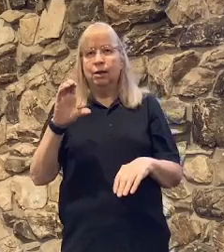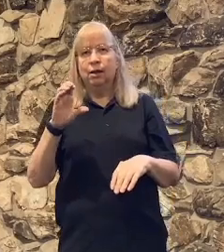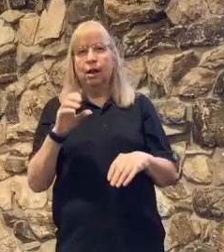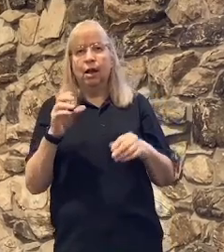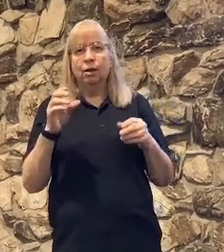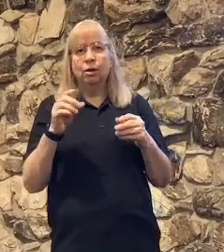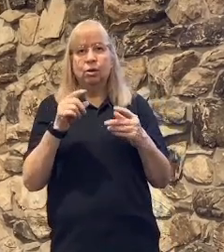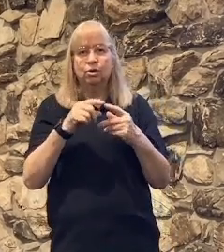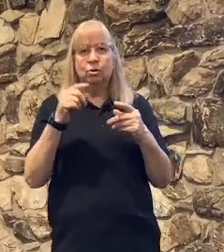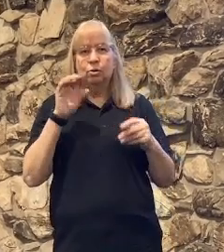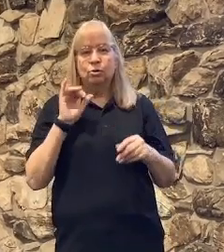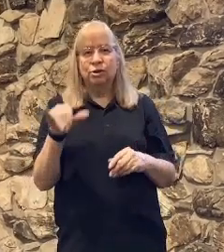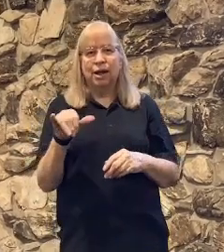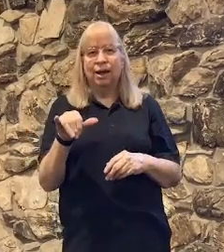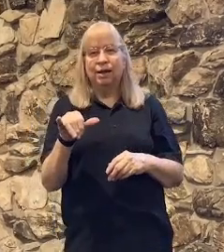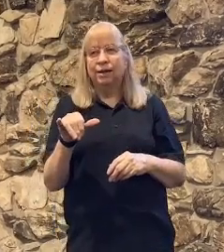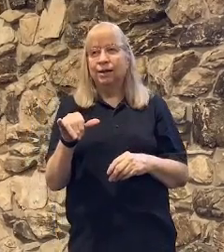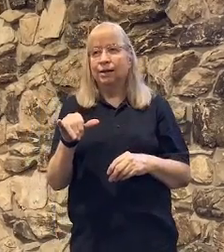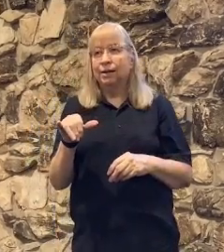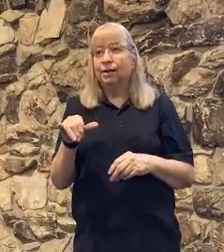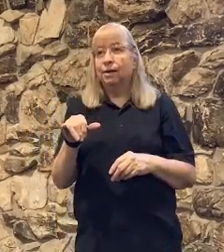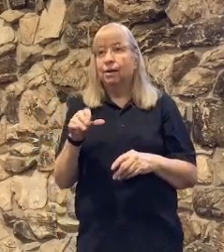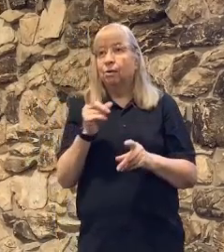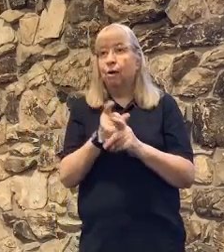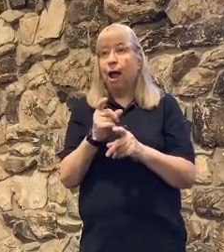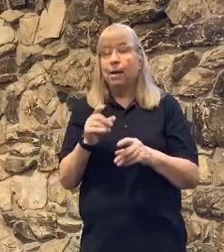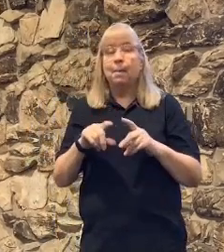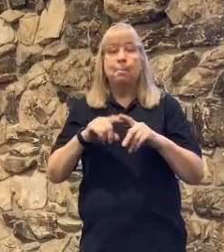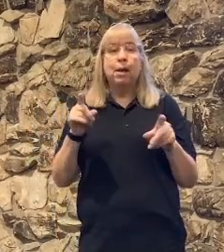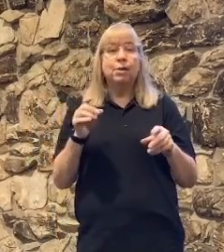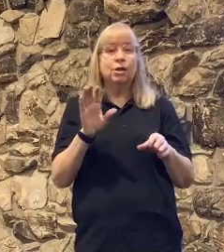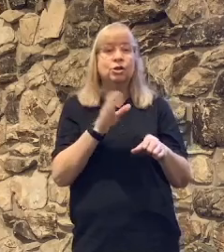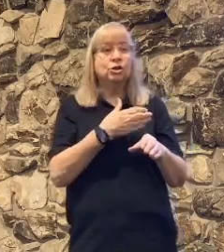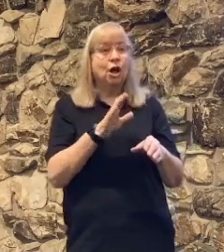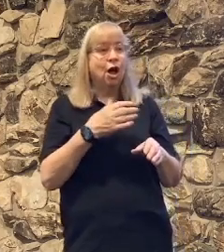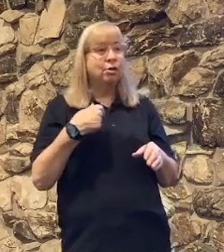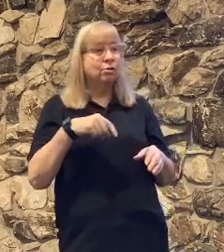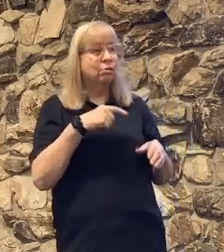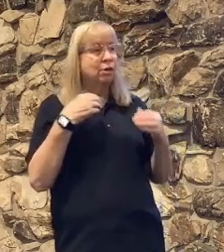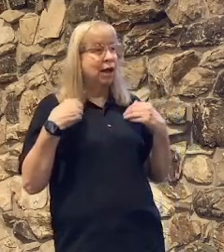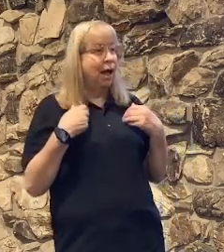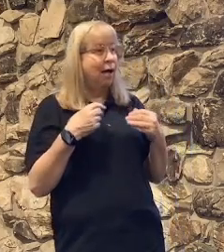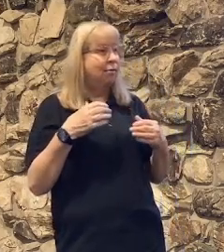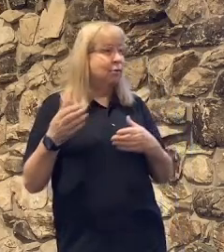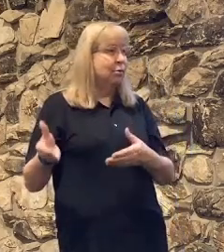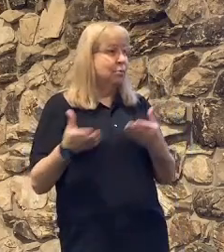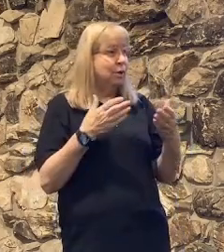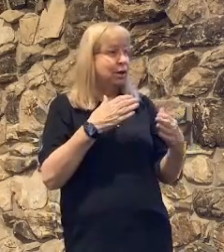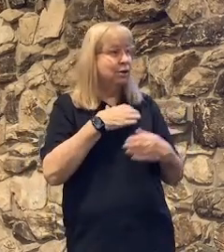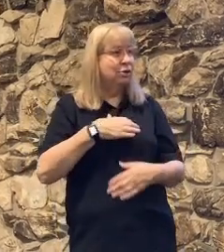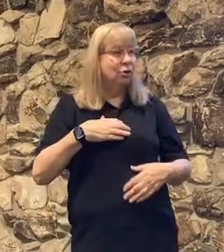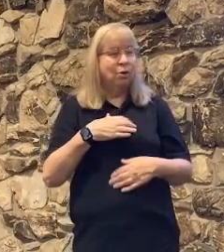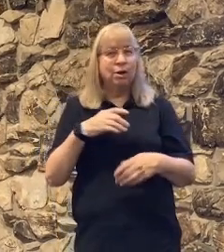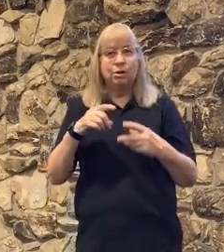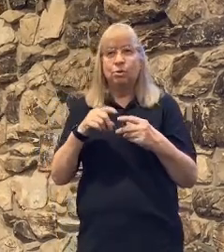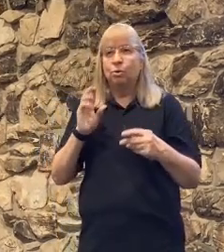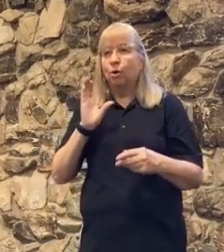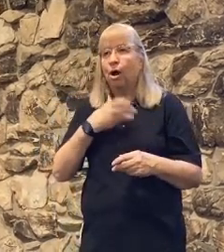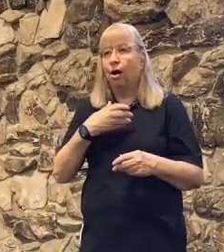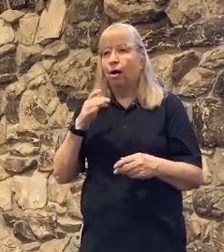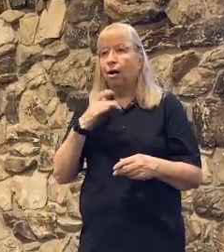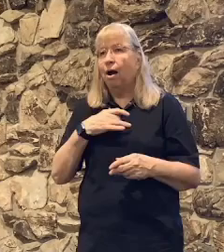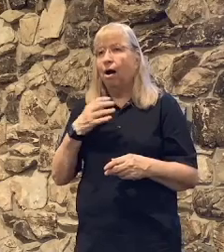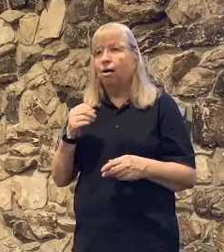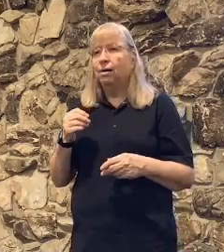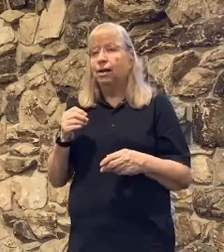attack, please stay. Right? So those songs that we have, they bring joy to our hearts. In Genesis, we